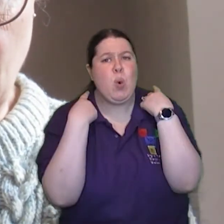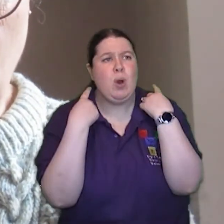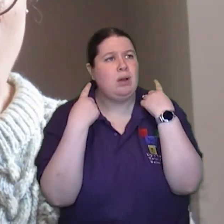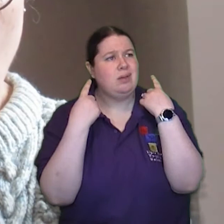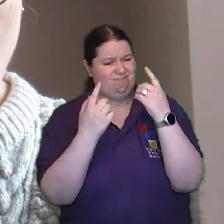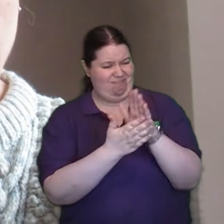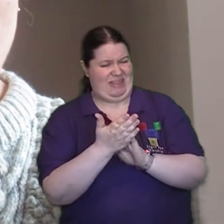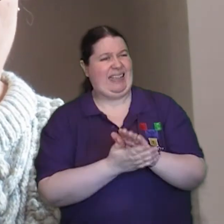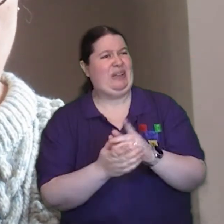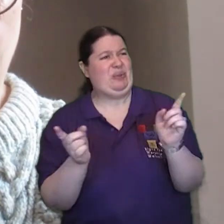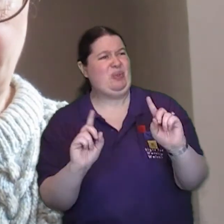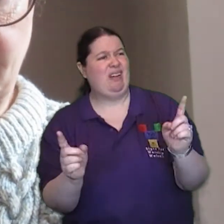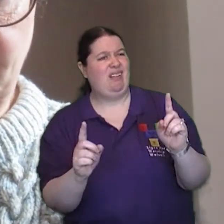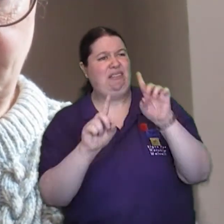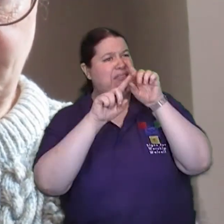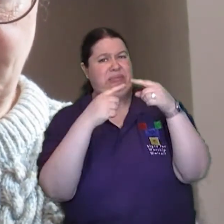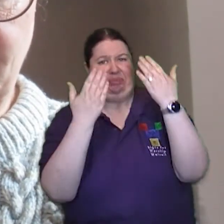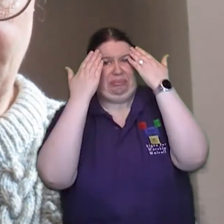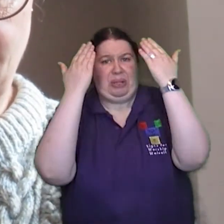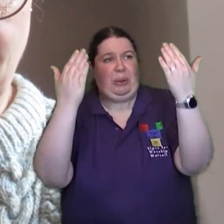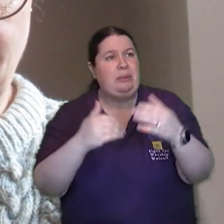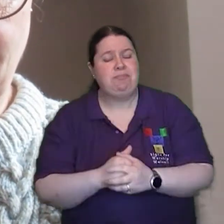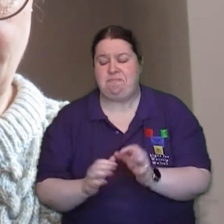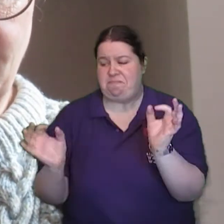the king what it meant.